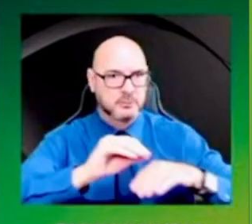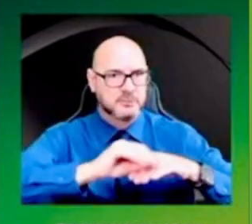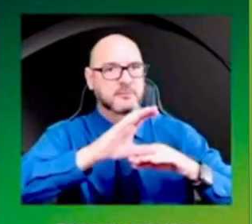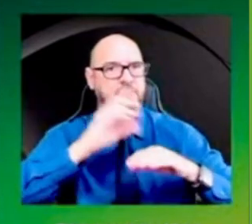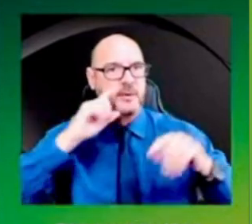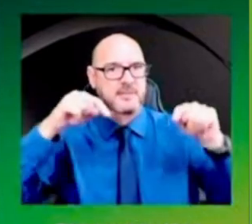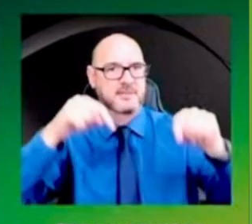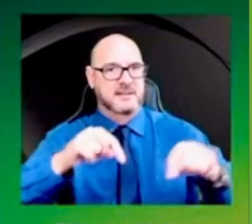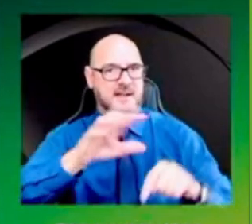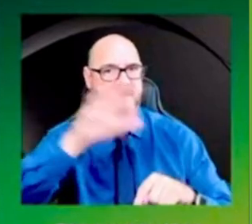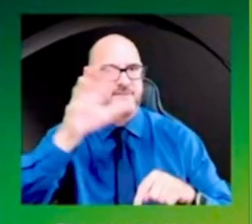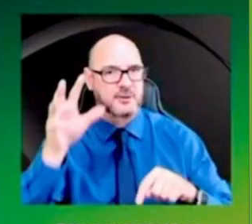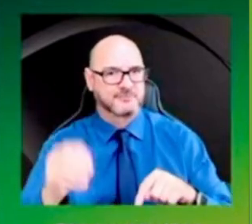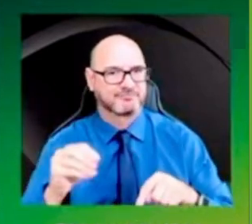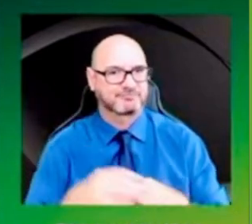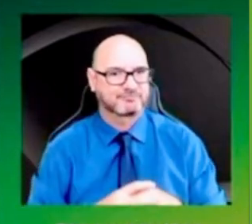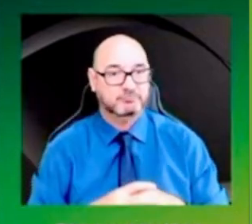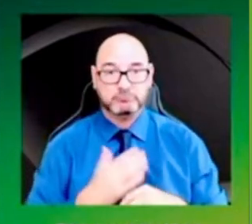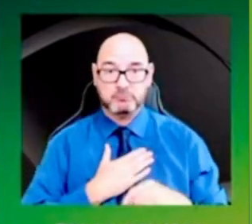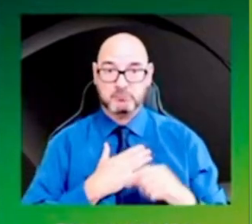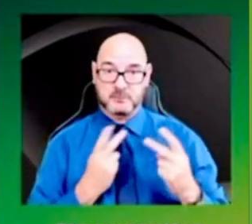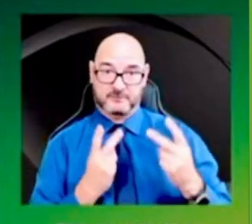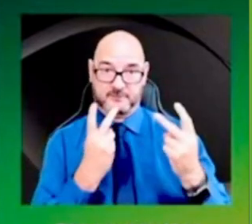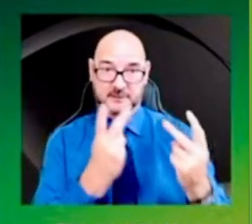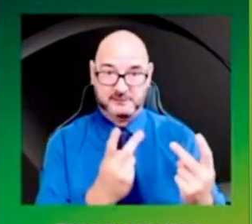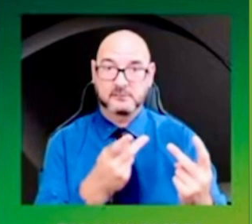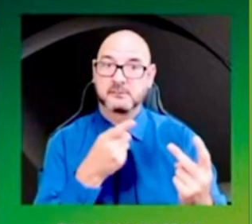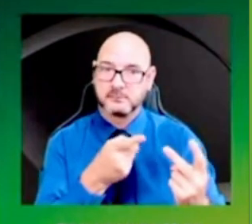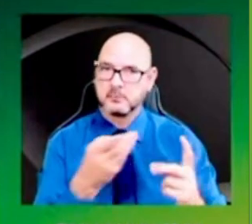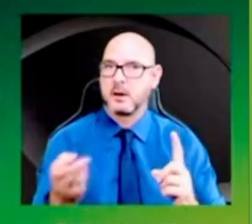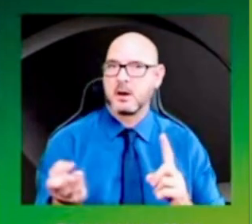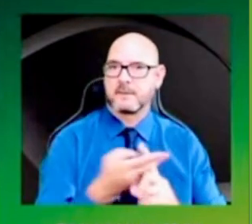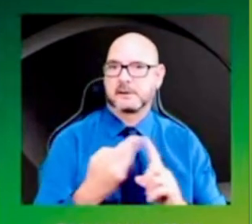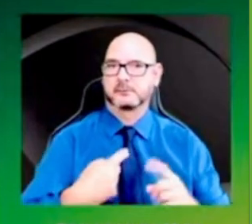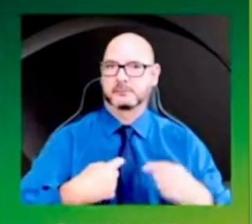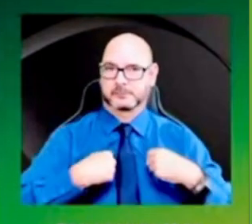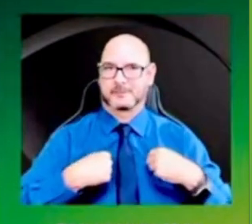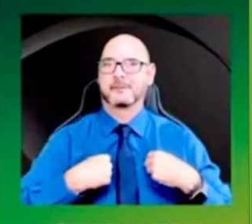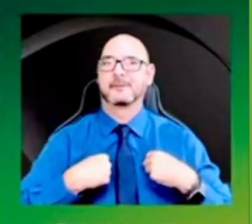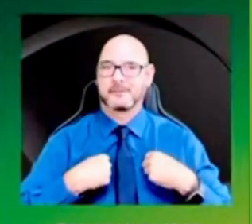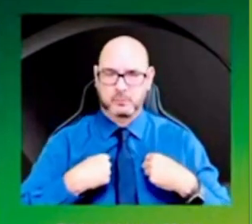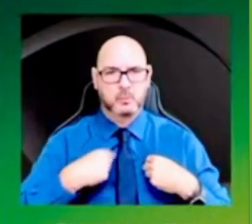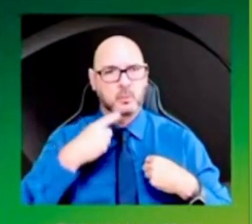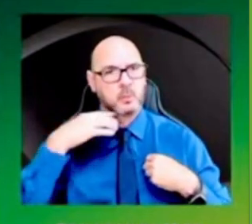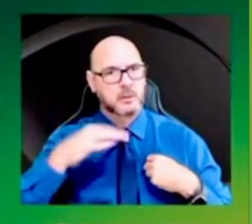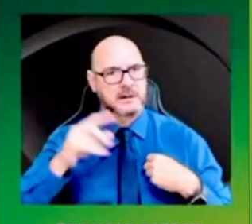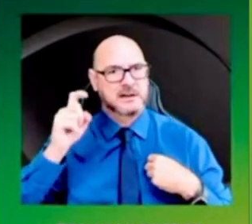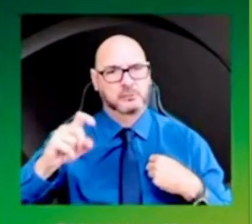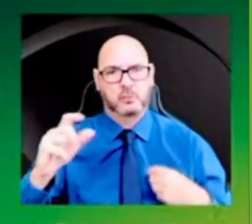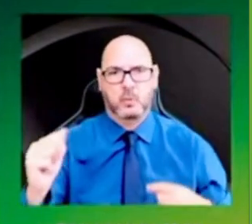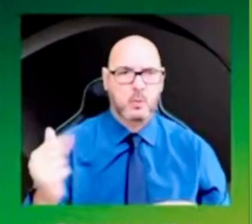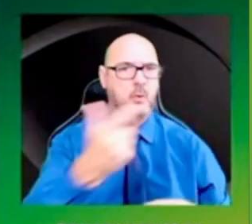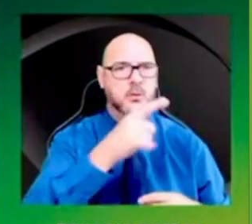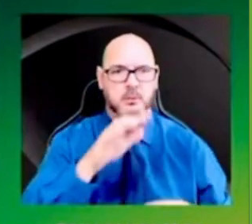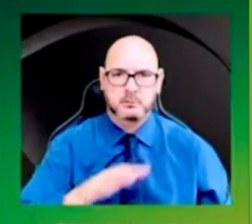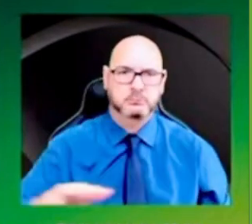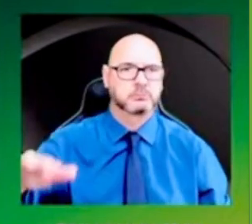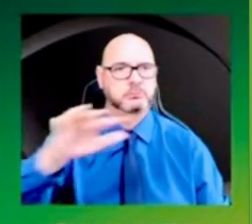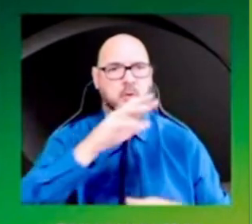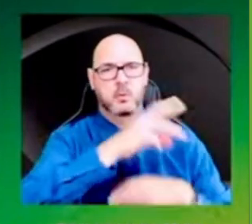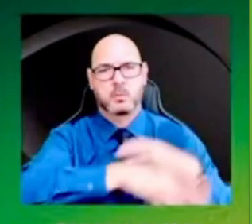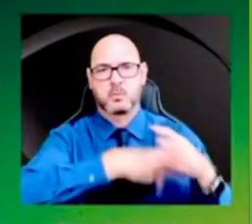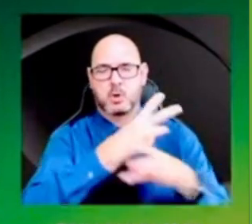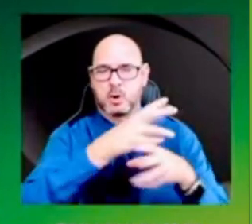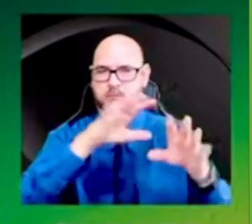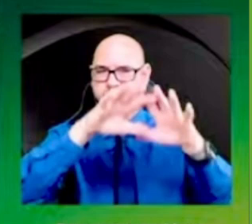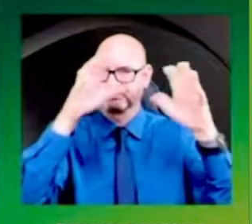My visit has convinced me more than ever that we must all around the globe appreciate and understand